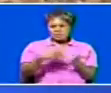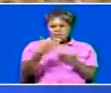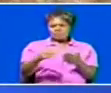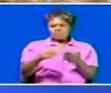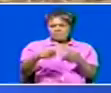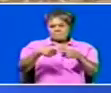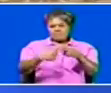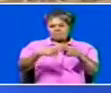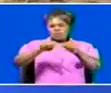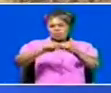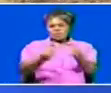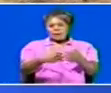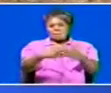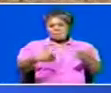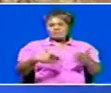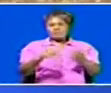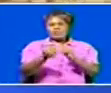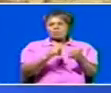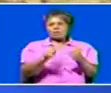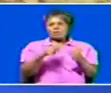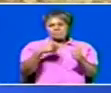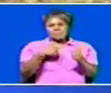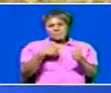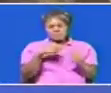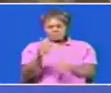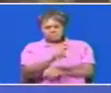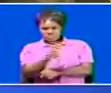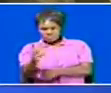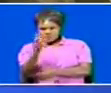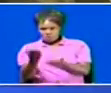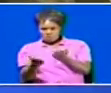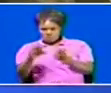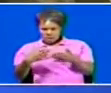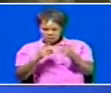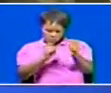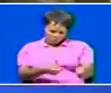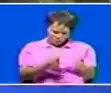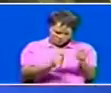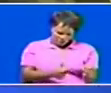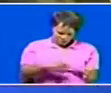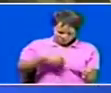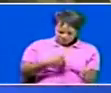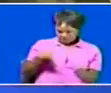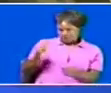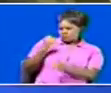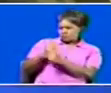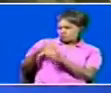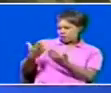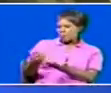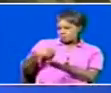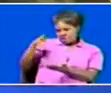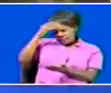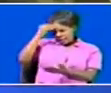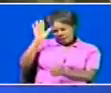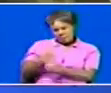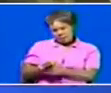broke down hours to the competition. I was moving around so as to compare the way we plough and the way they do. And I've learned quite